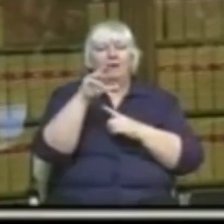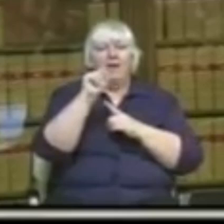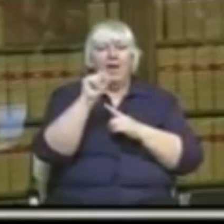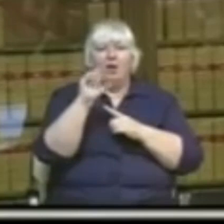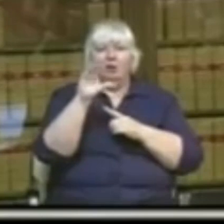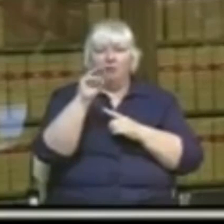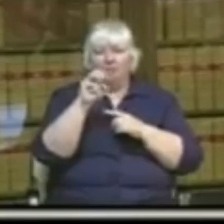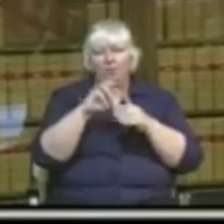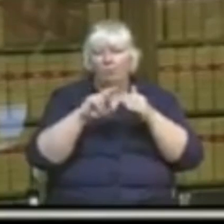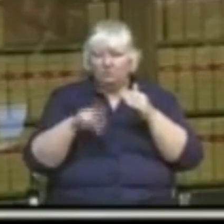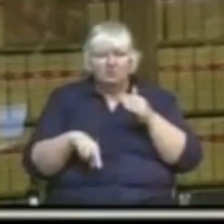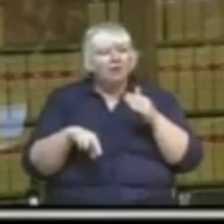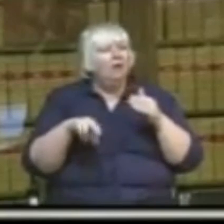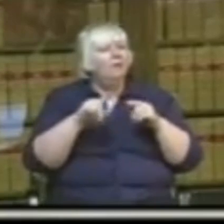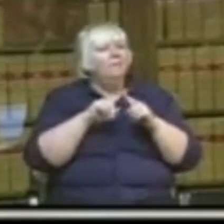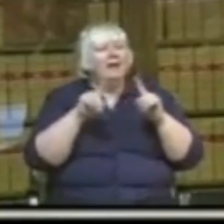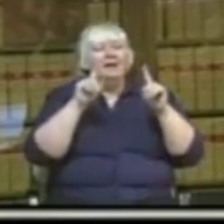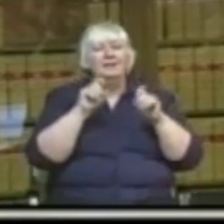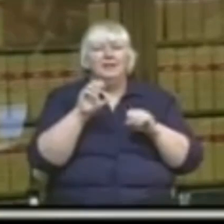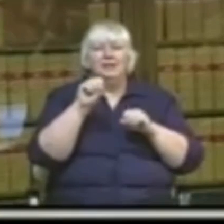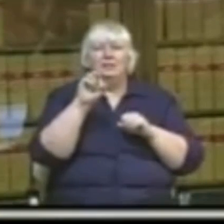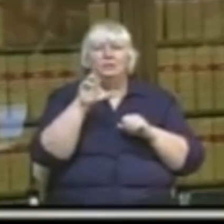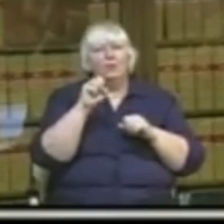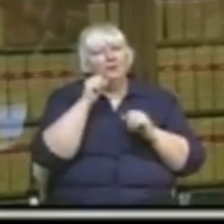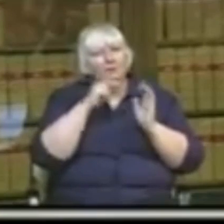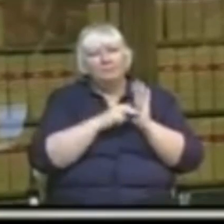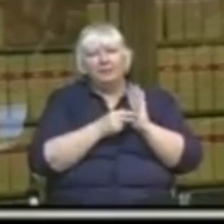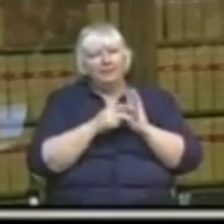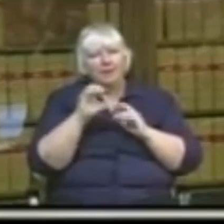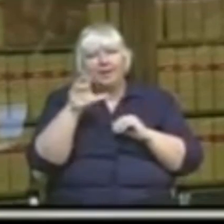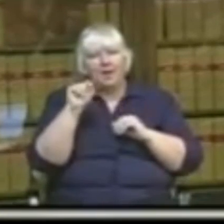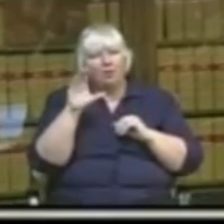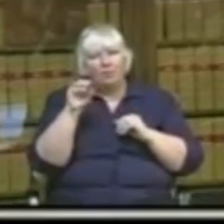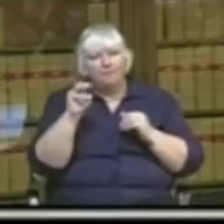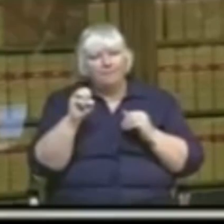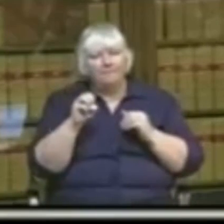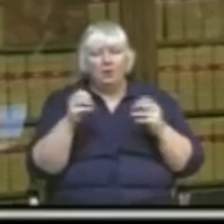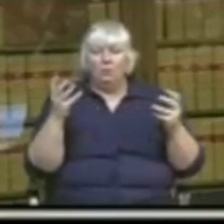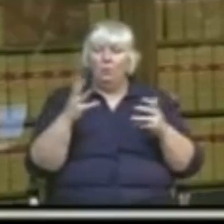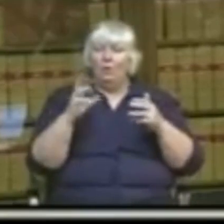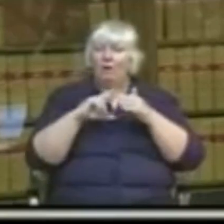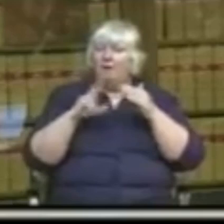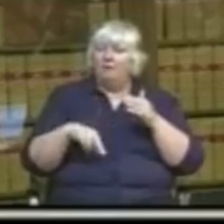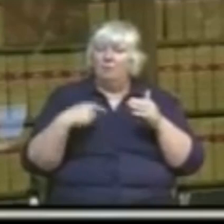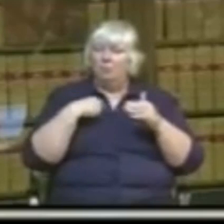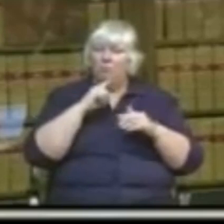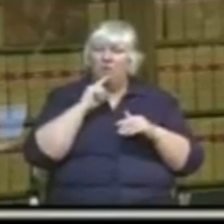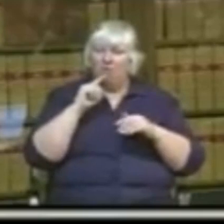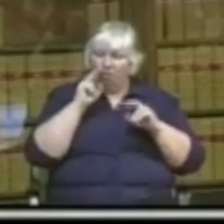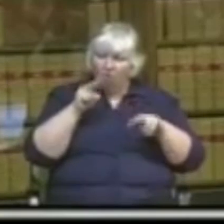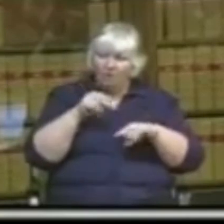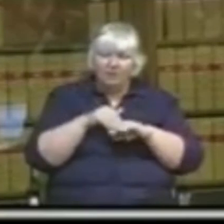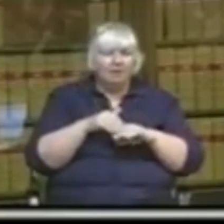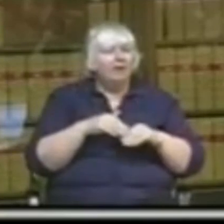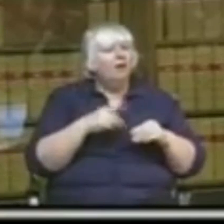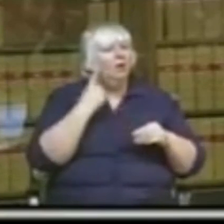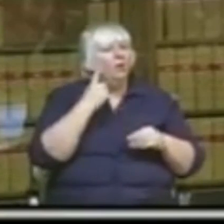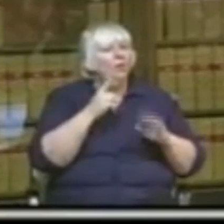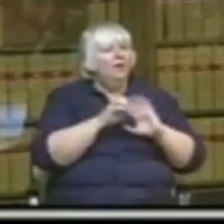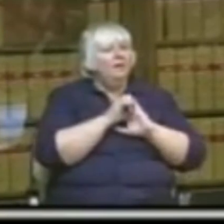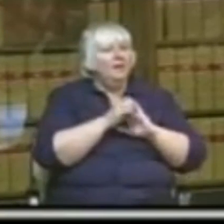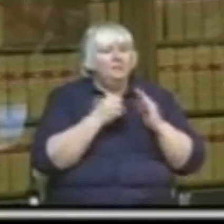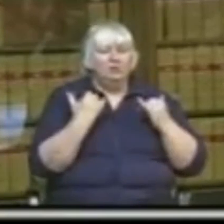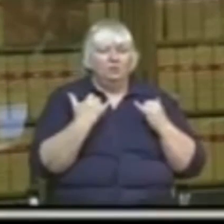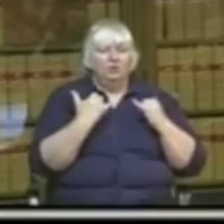with that intention, but a test score is not an outcome. What outcomes are we really talking about? What, for example, will members of the